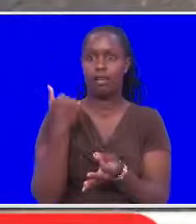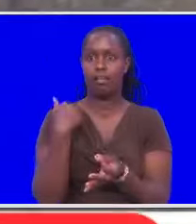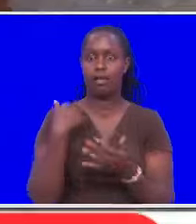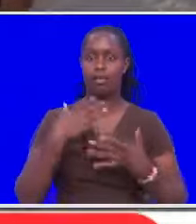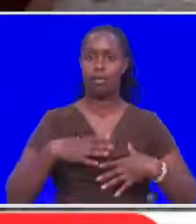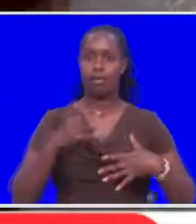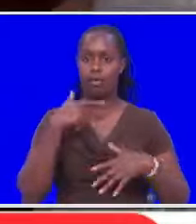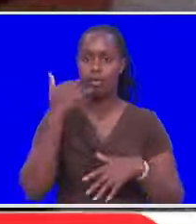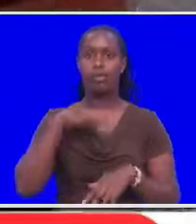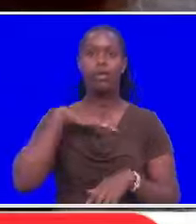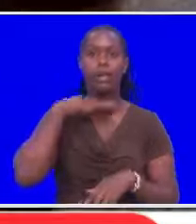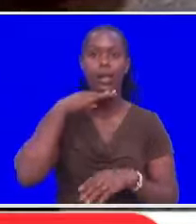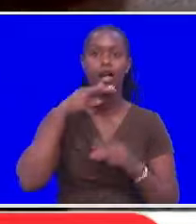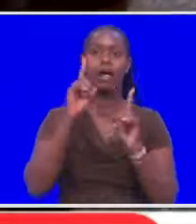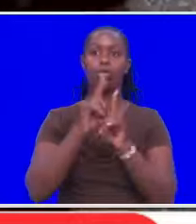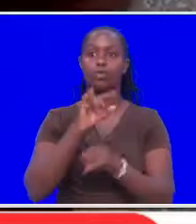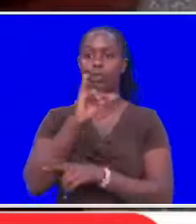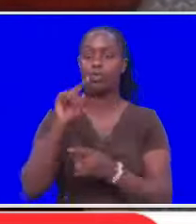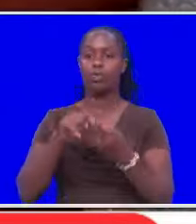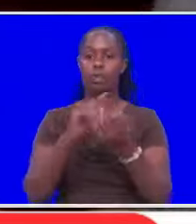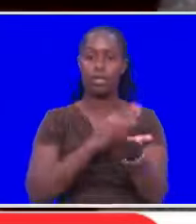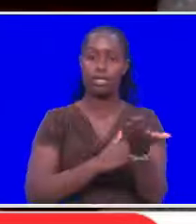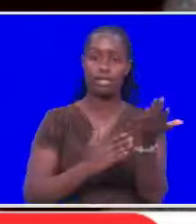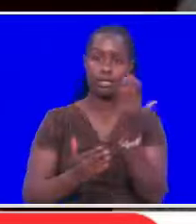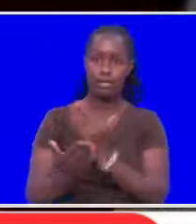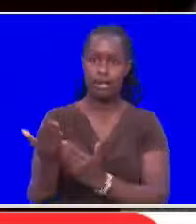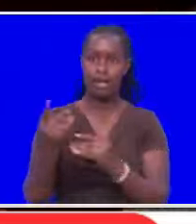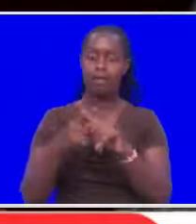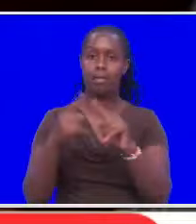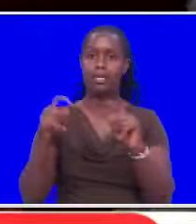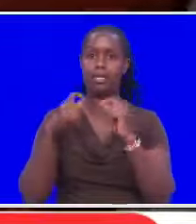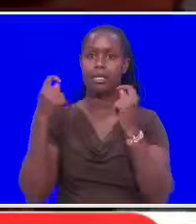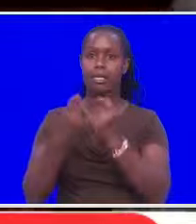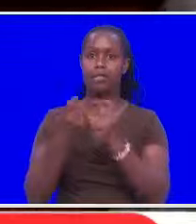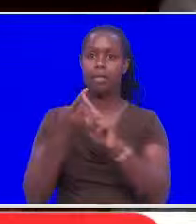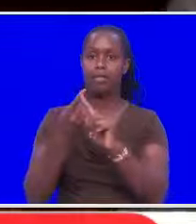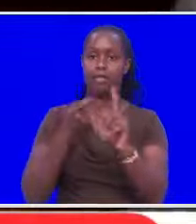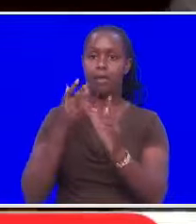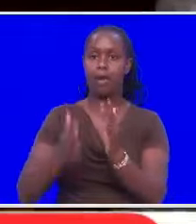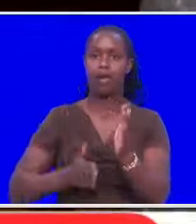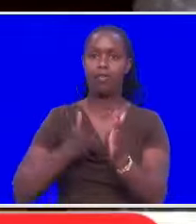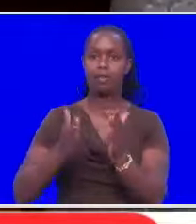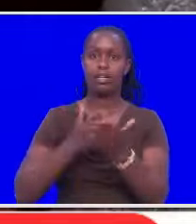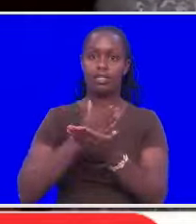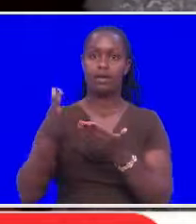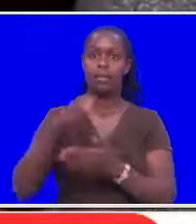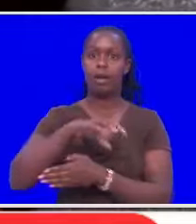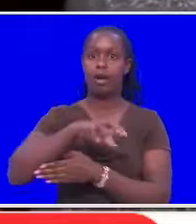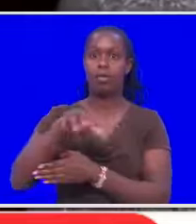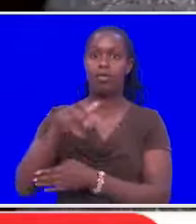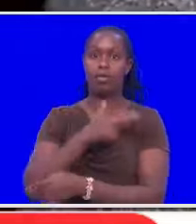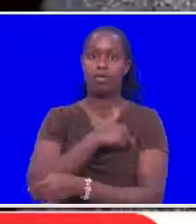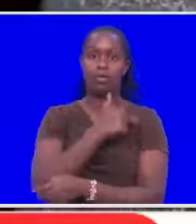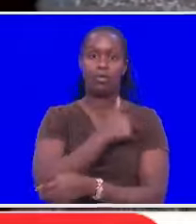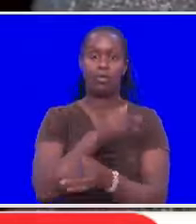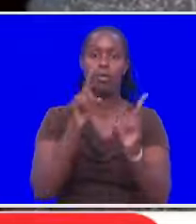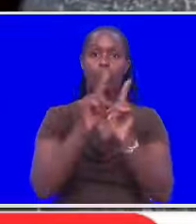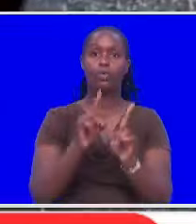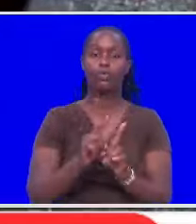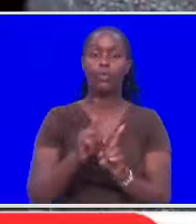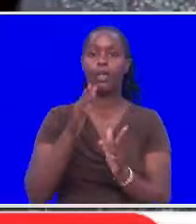and the number who are injured. But our team at the Naivasha Sub-County Hospital and at Naivasha